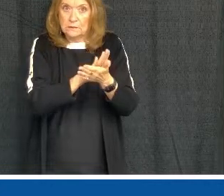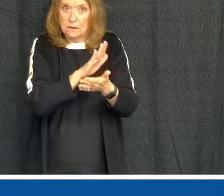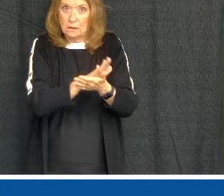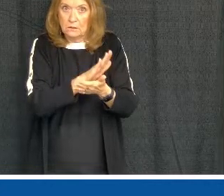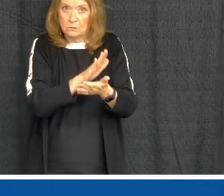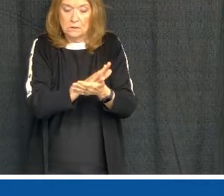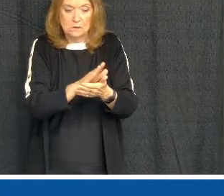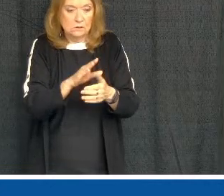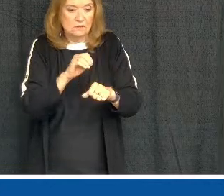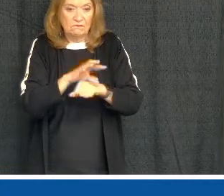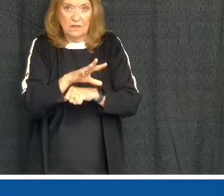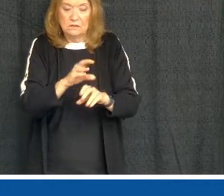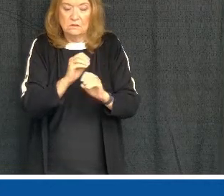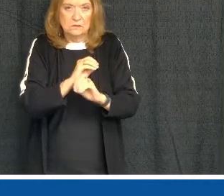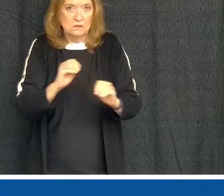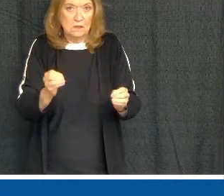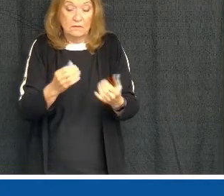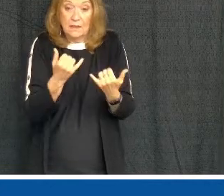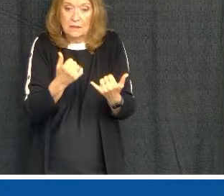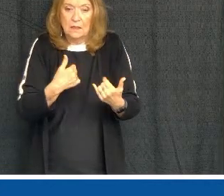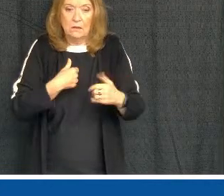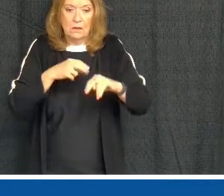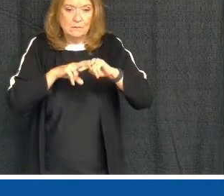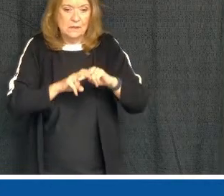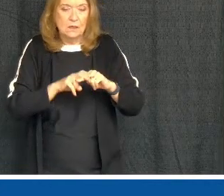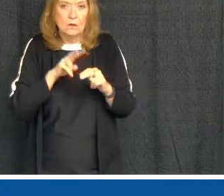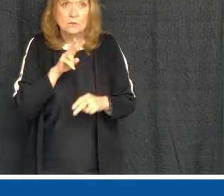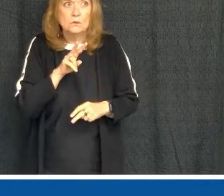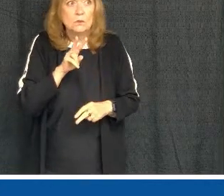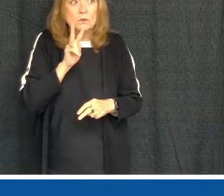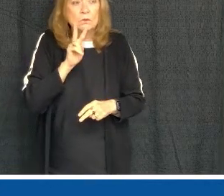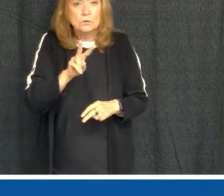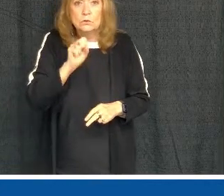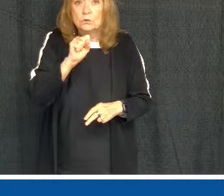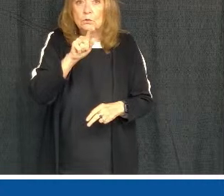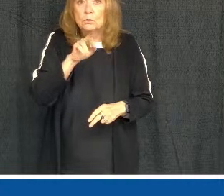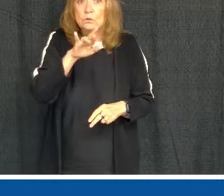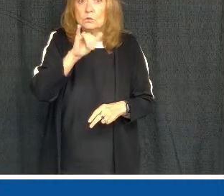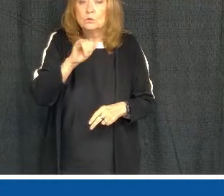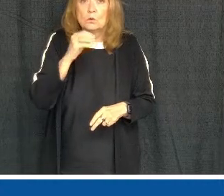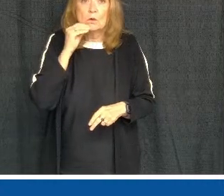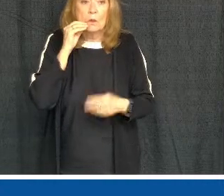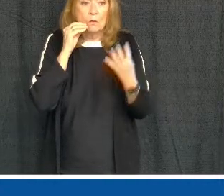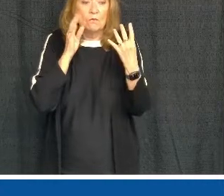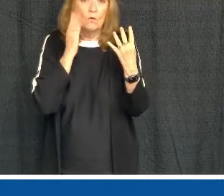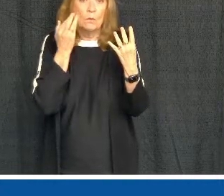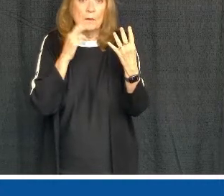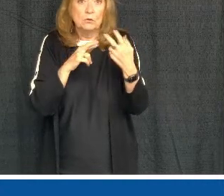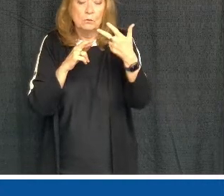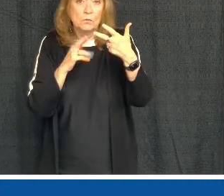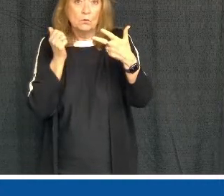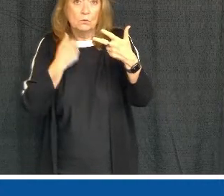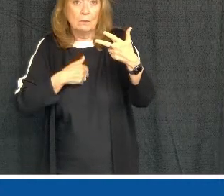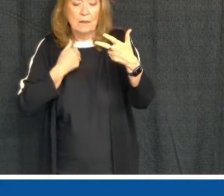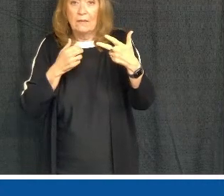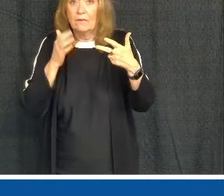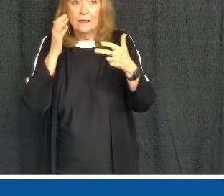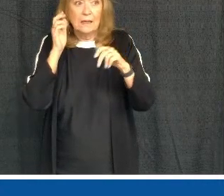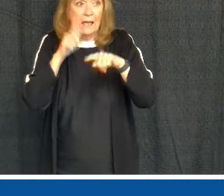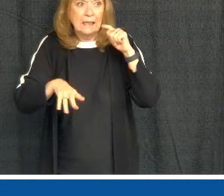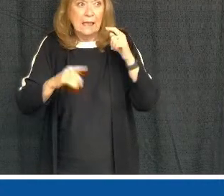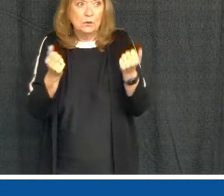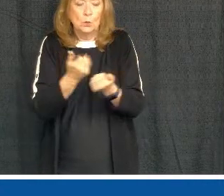advise nothing. And again, now I'm sitting on a two-story home, 4-bedroom, 3-bath, and I can't do anything with